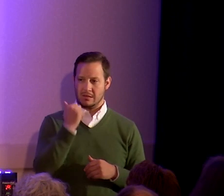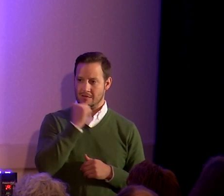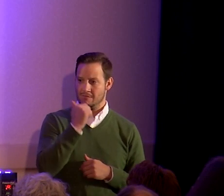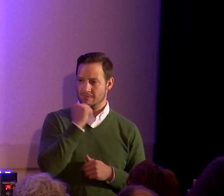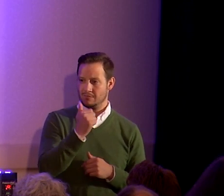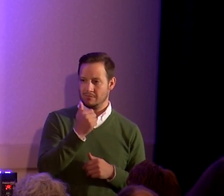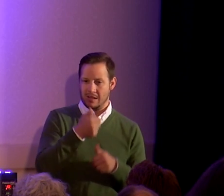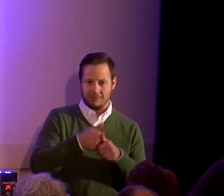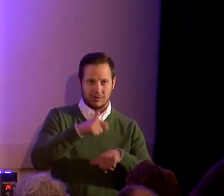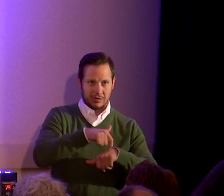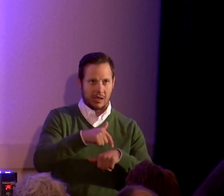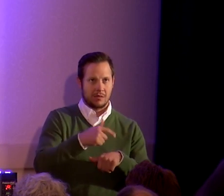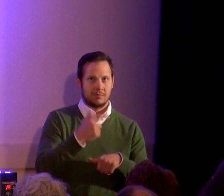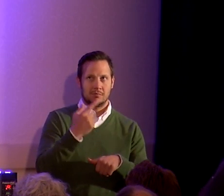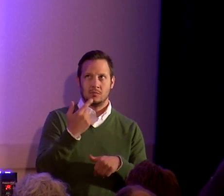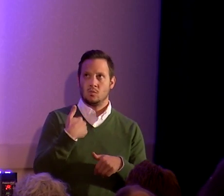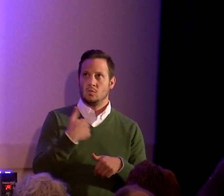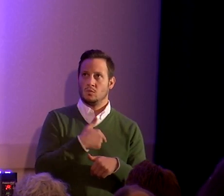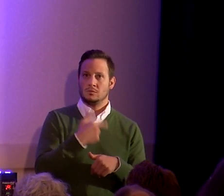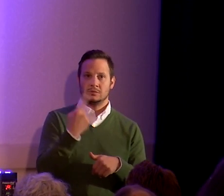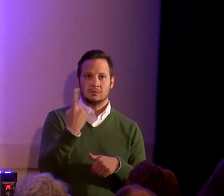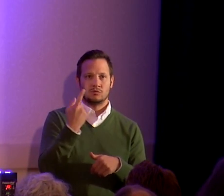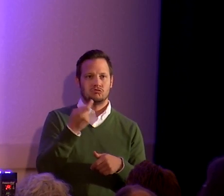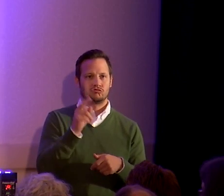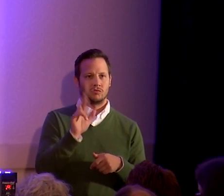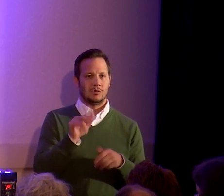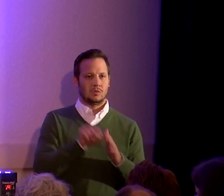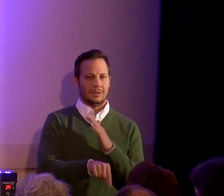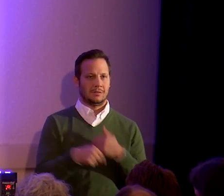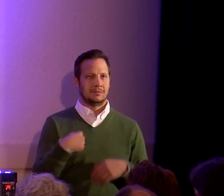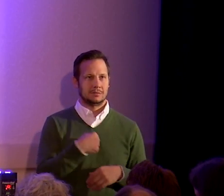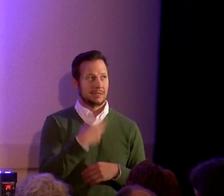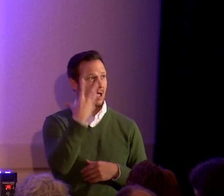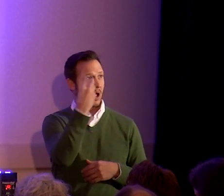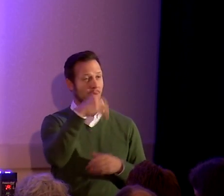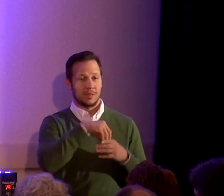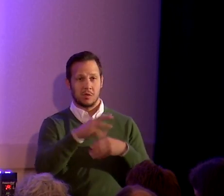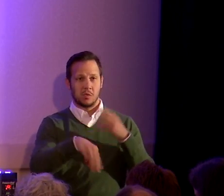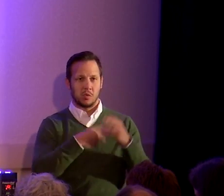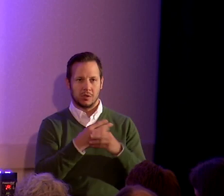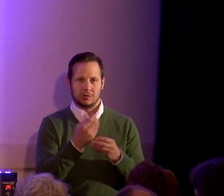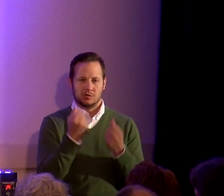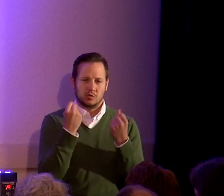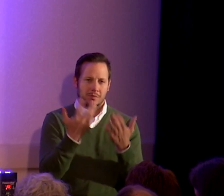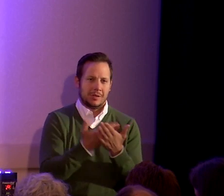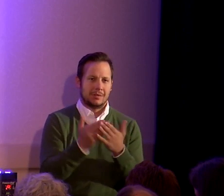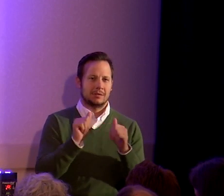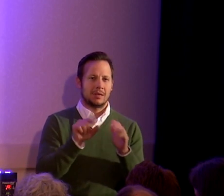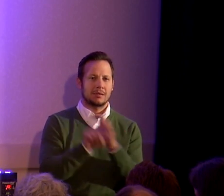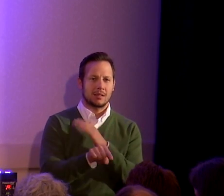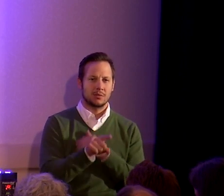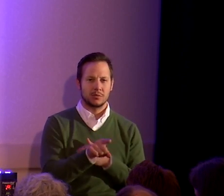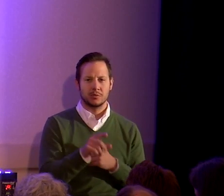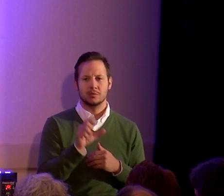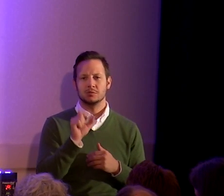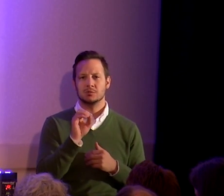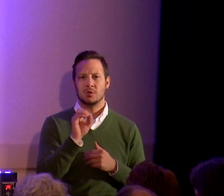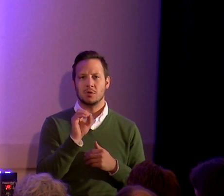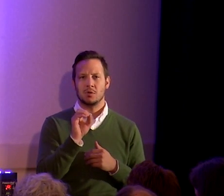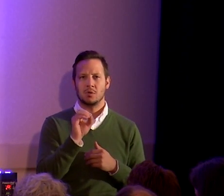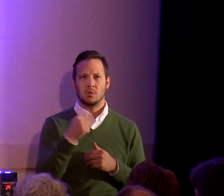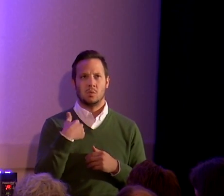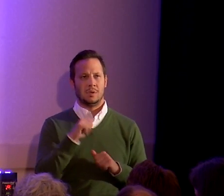step of the way. There are so many things out there that will kill you. And we look at that and say, you know what, that